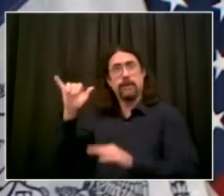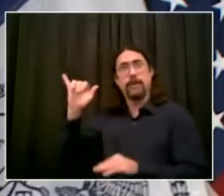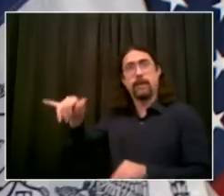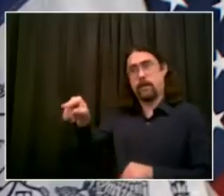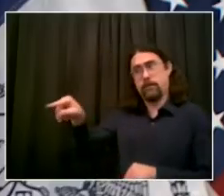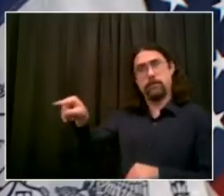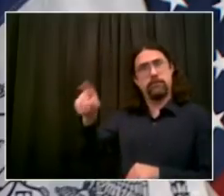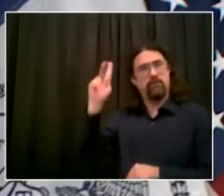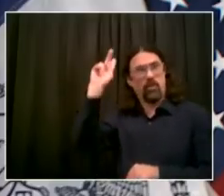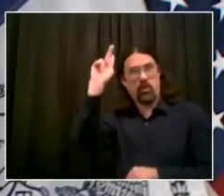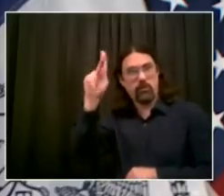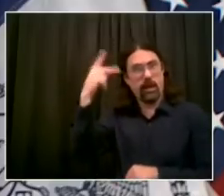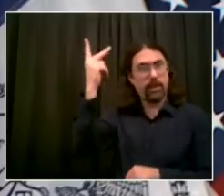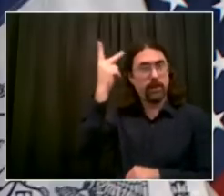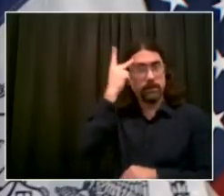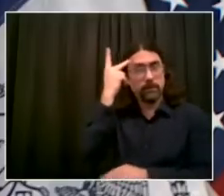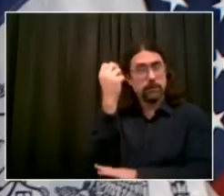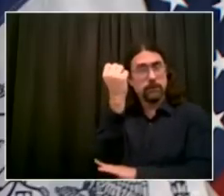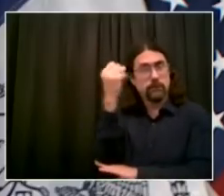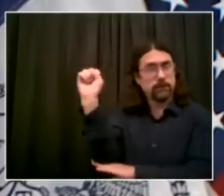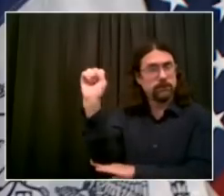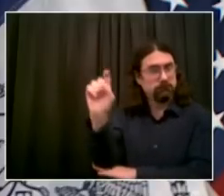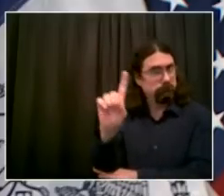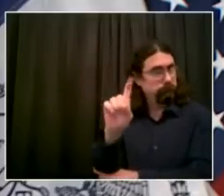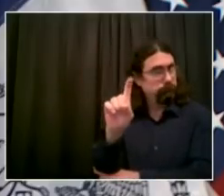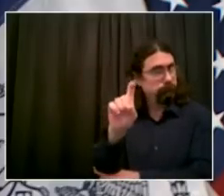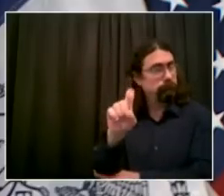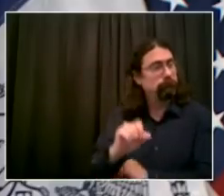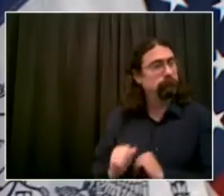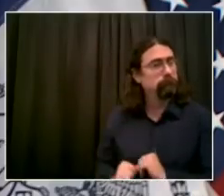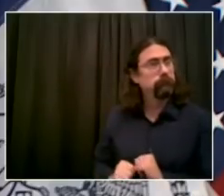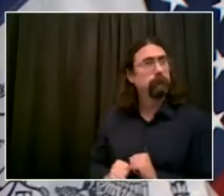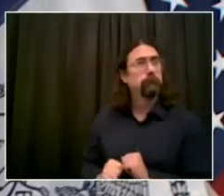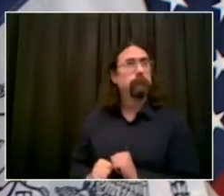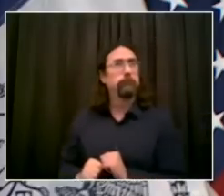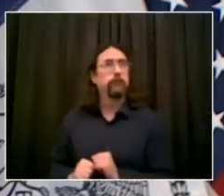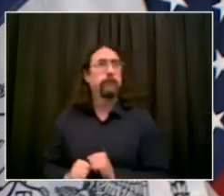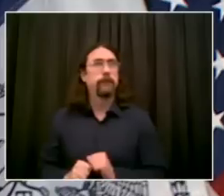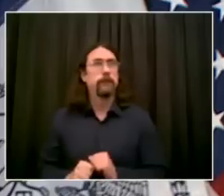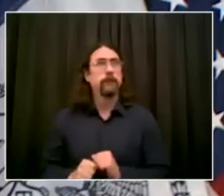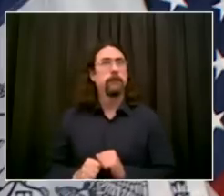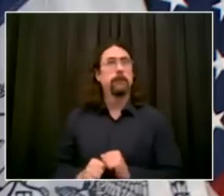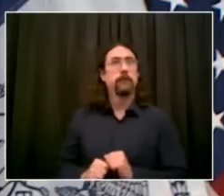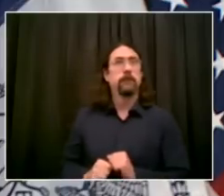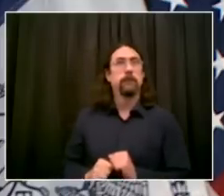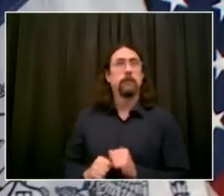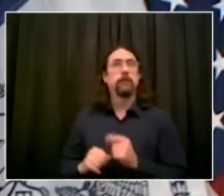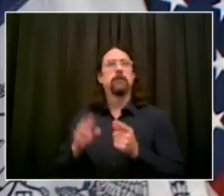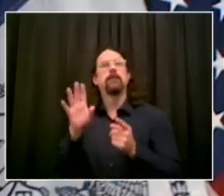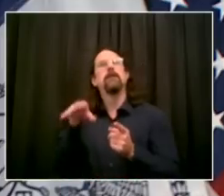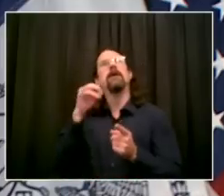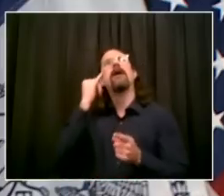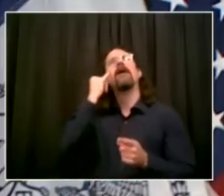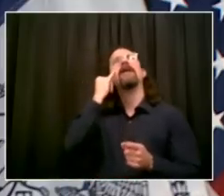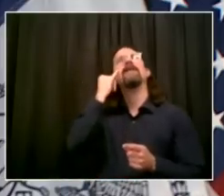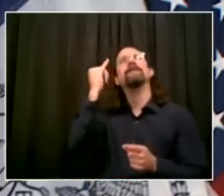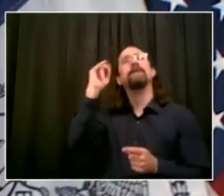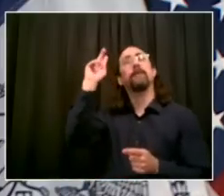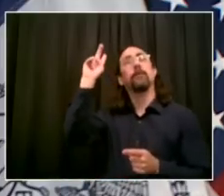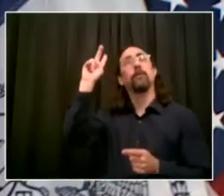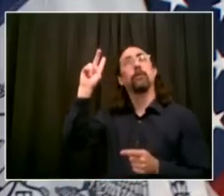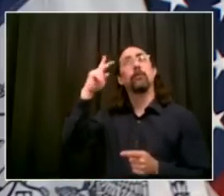York tried to strike between the healthcare realities and the American right to protest, the constitutional right to